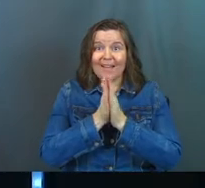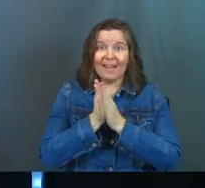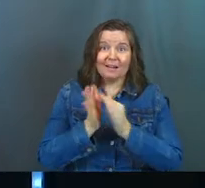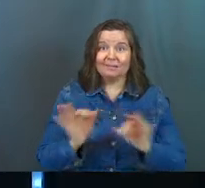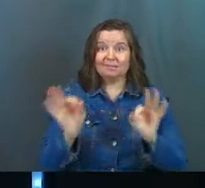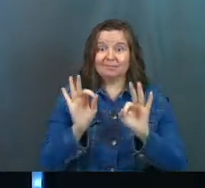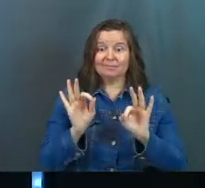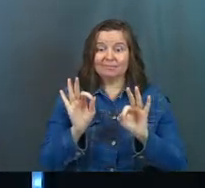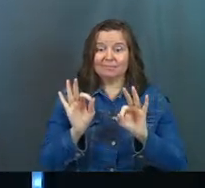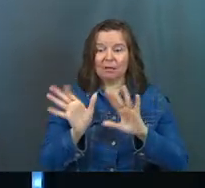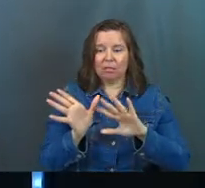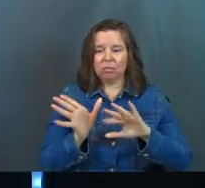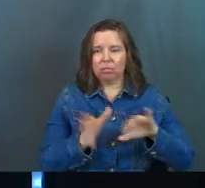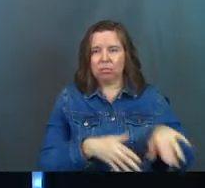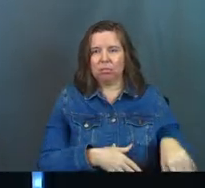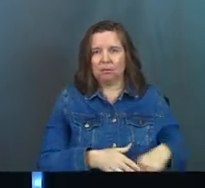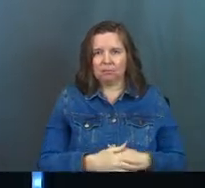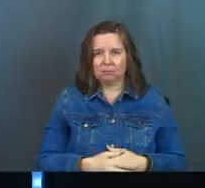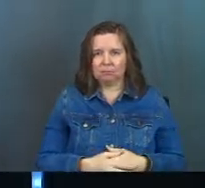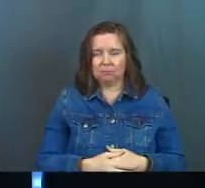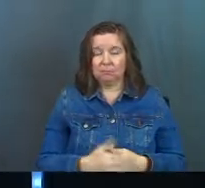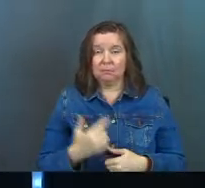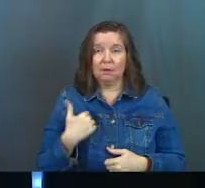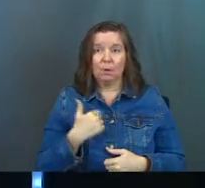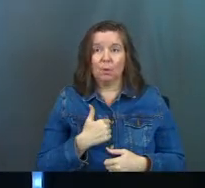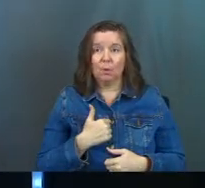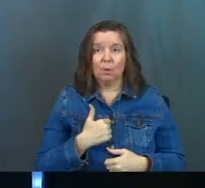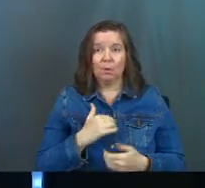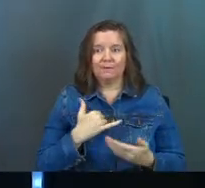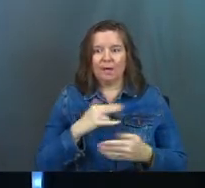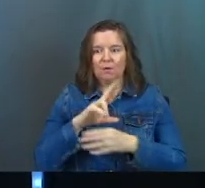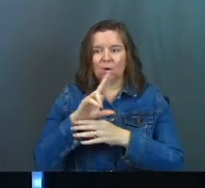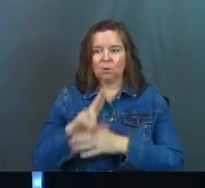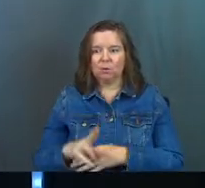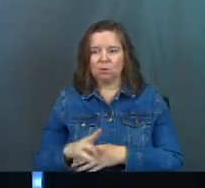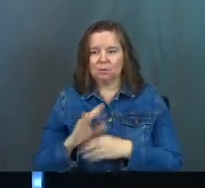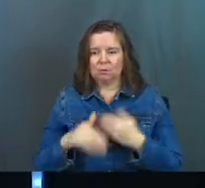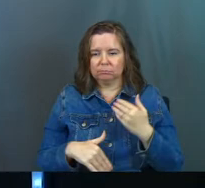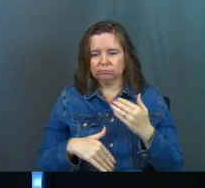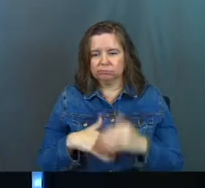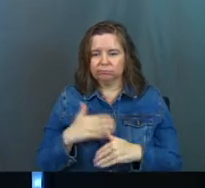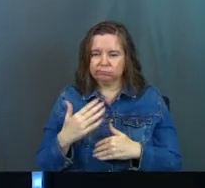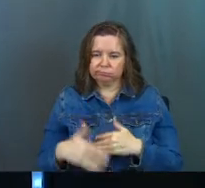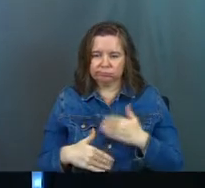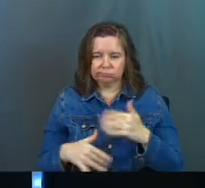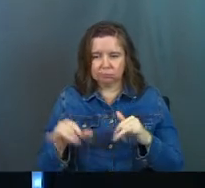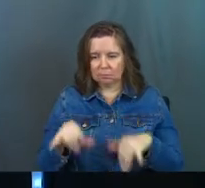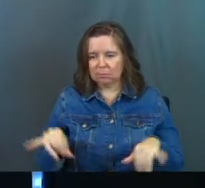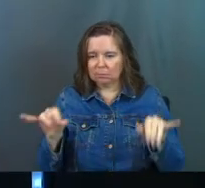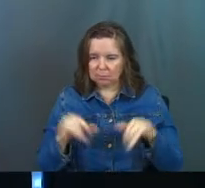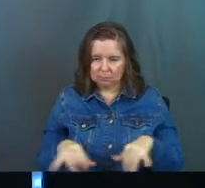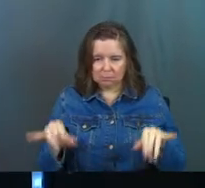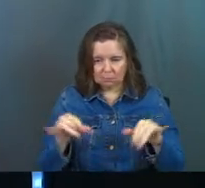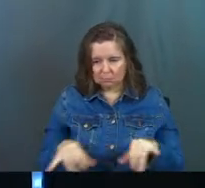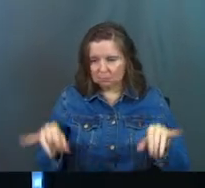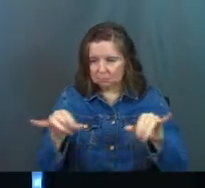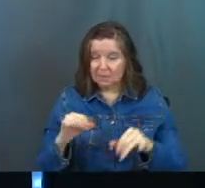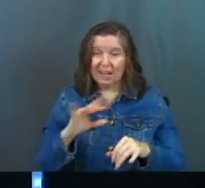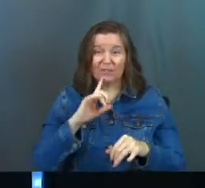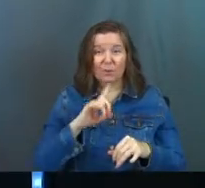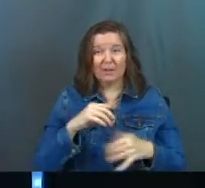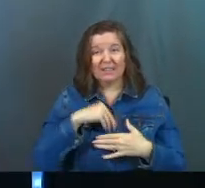doing, we've kind of abandoned it. And we've grown accustomed to it. And if we're real about it,